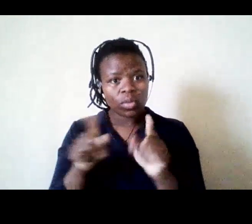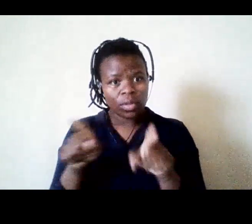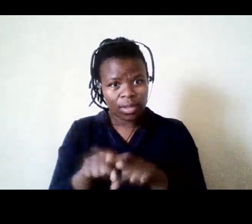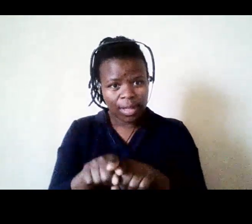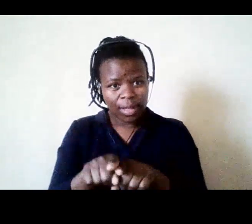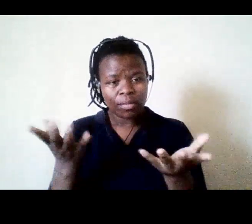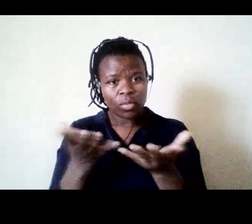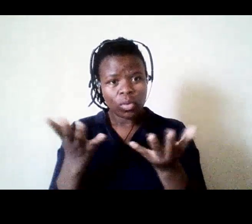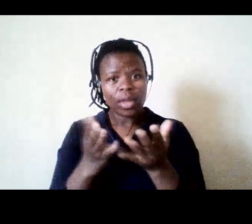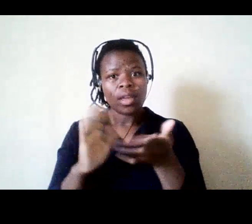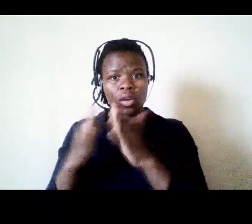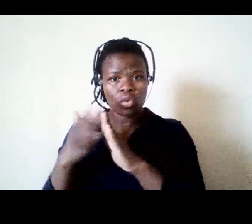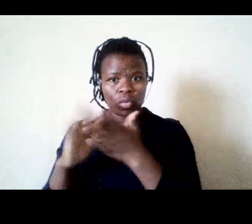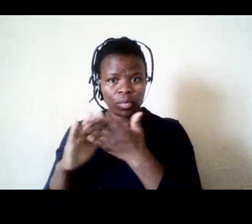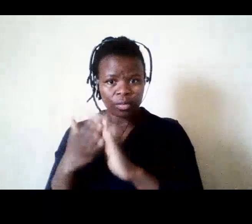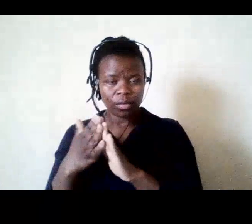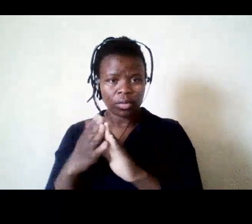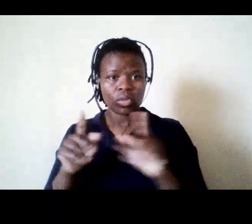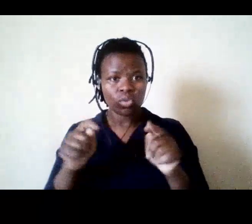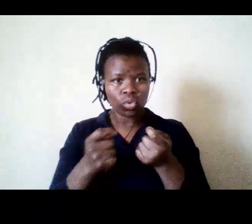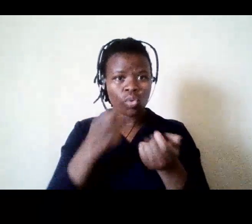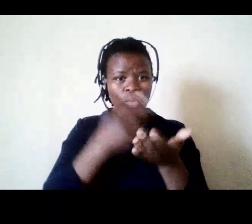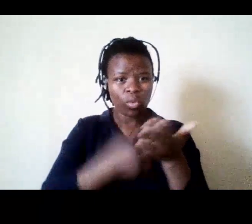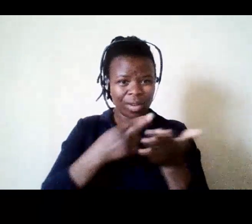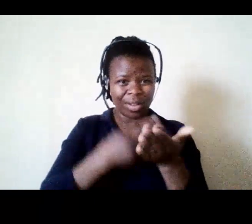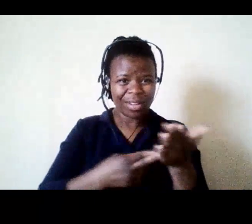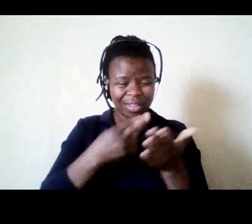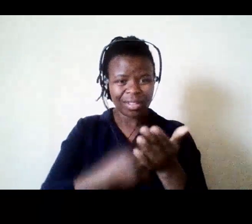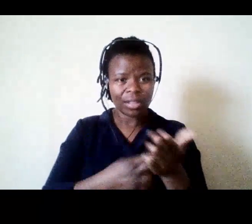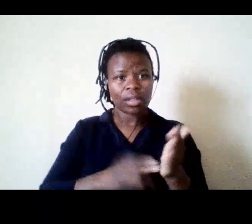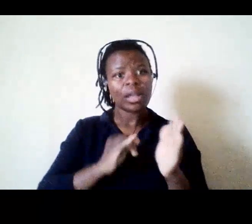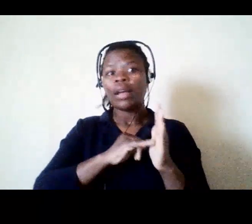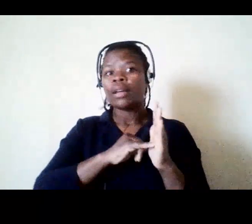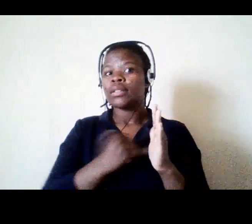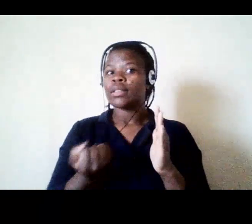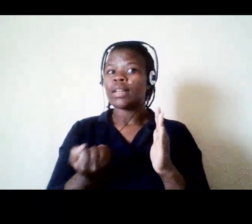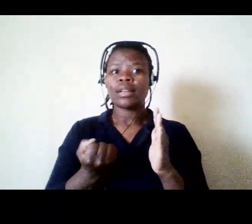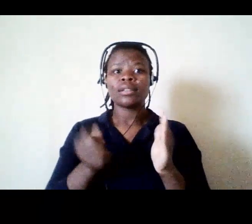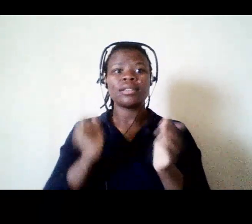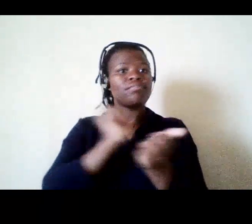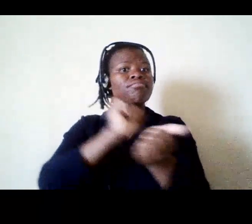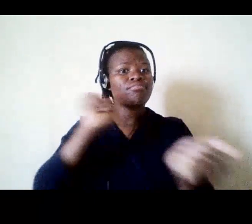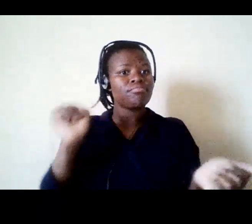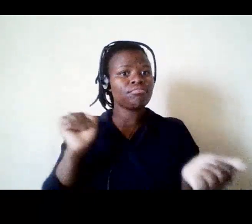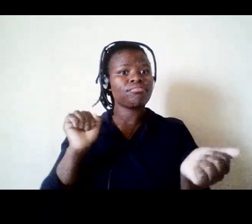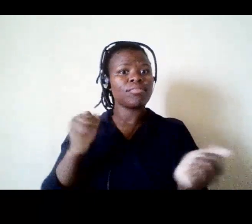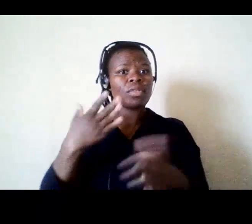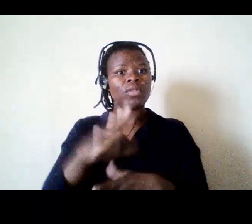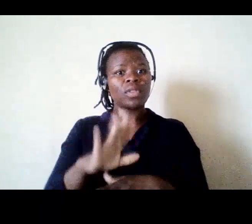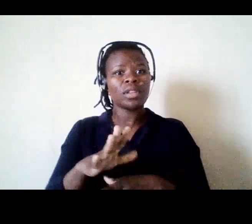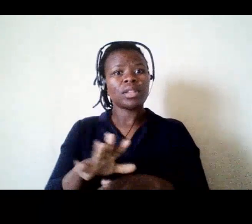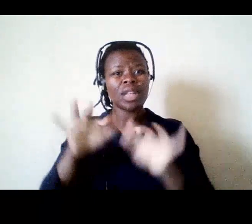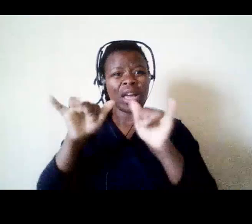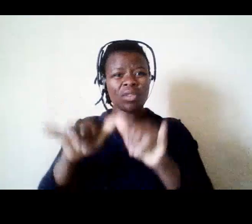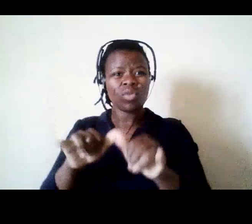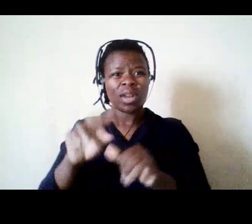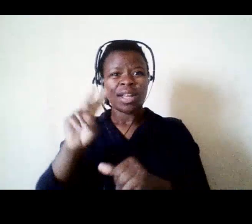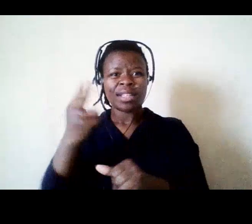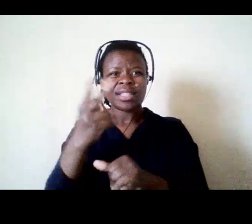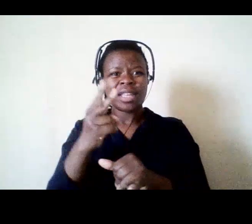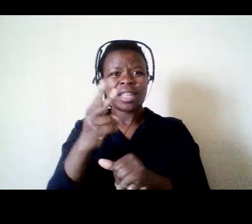So as a result, they just discharged him, and he was staying on the second floor at his res. There